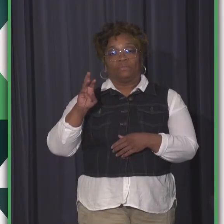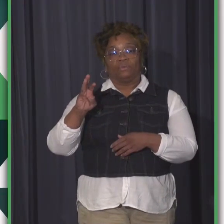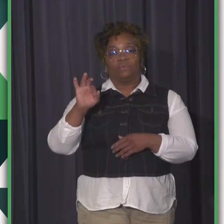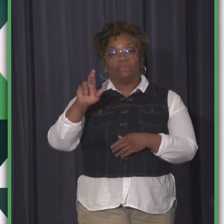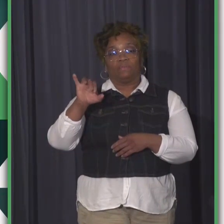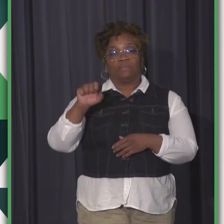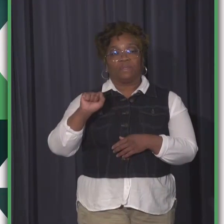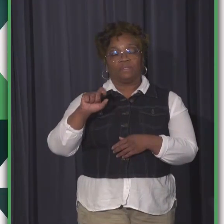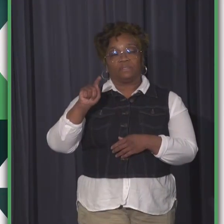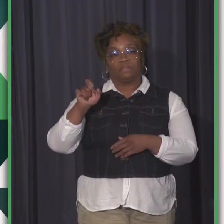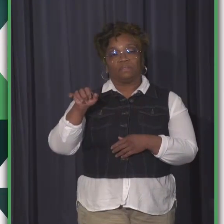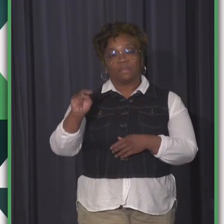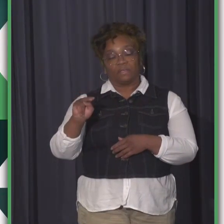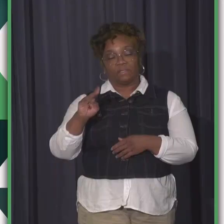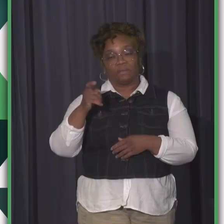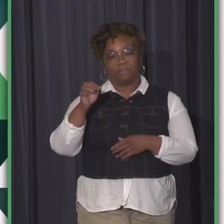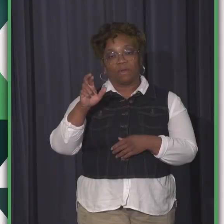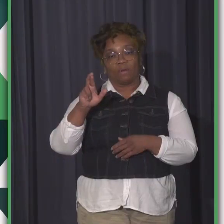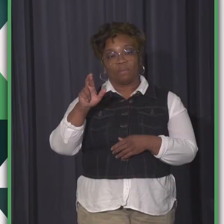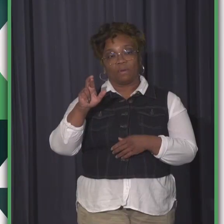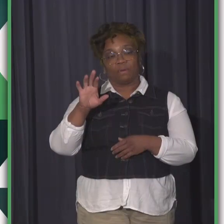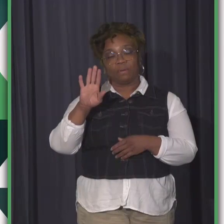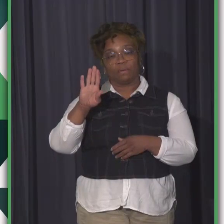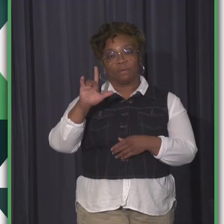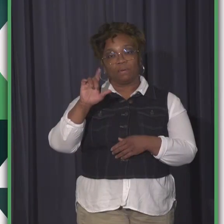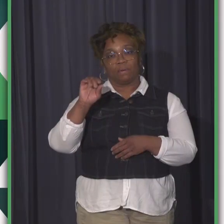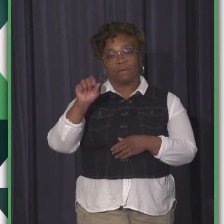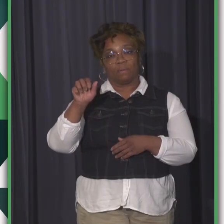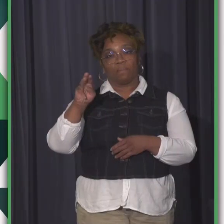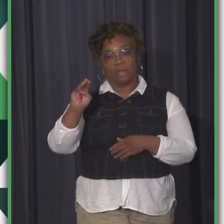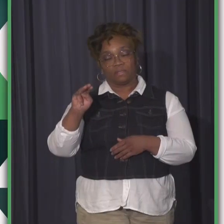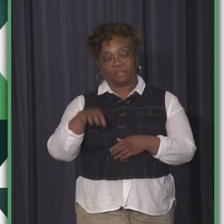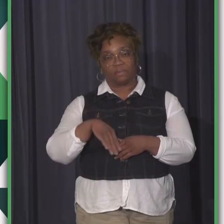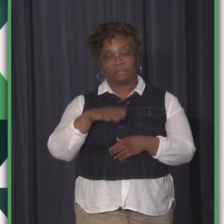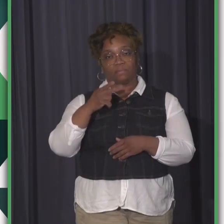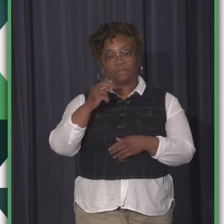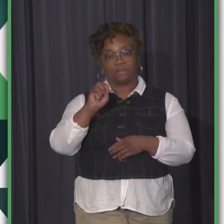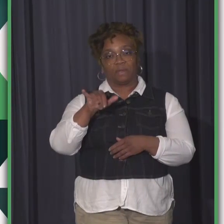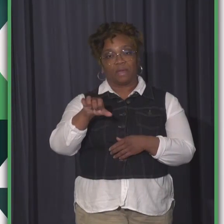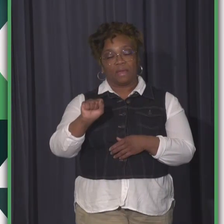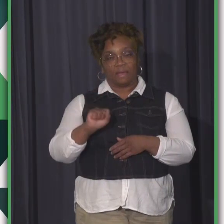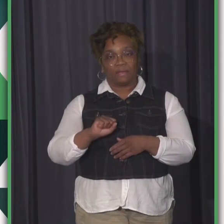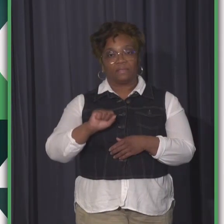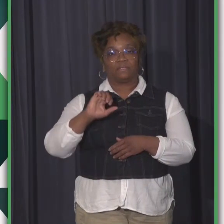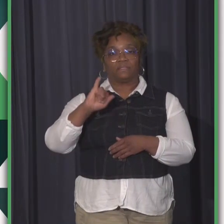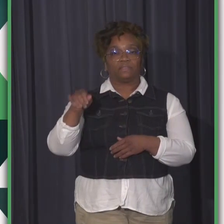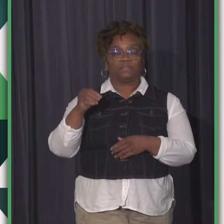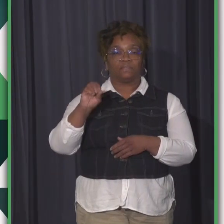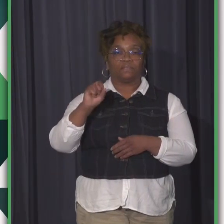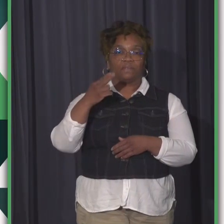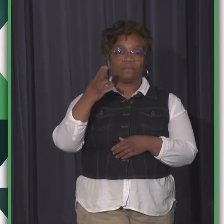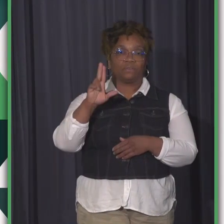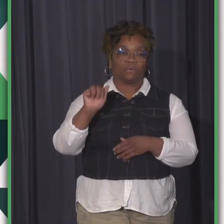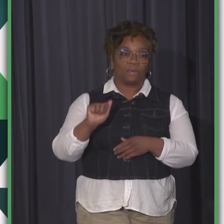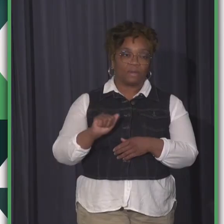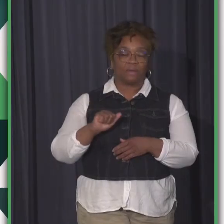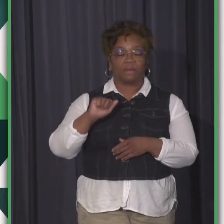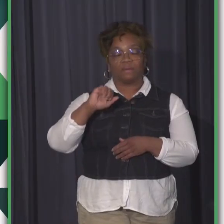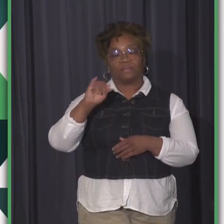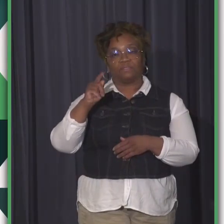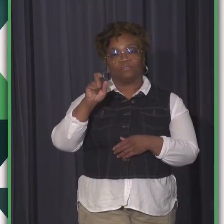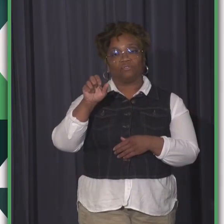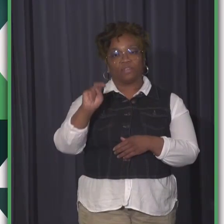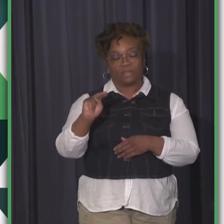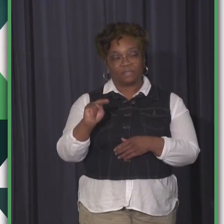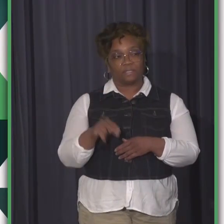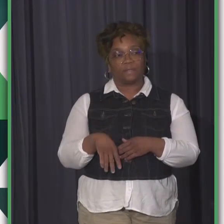Tyson, Mary Barber, Teresa Blossom, Candace Hayes, Armesia Joshua, Janya Underwood, Dr. Francis Jackson,